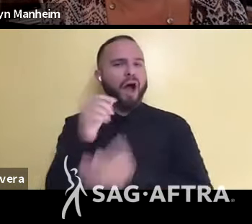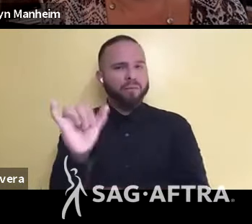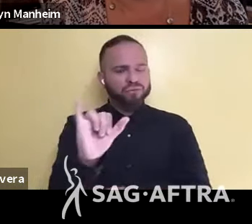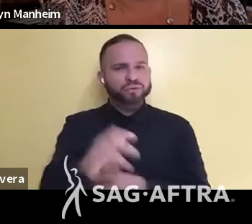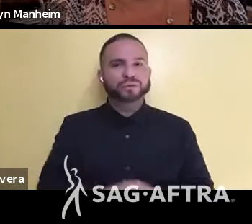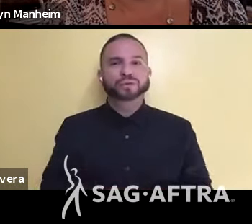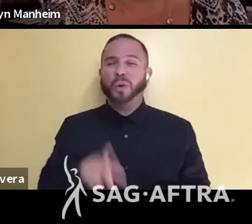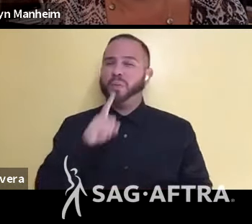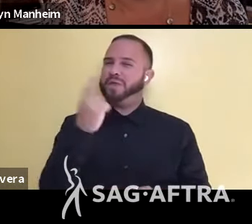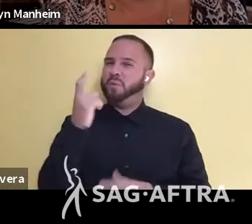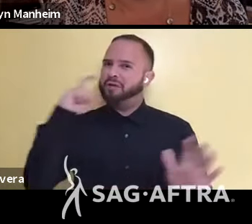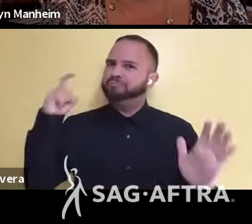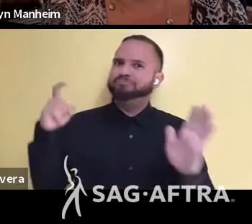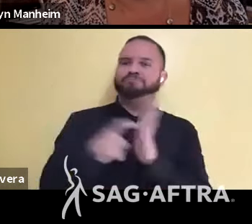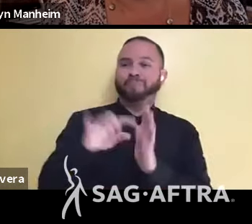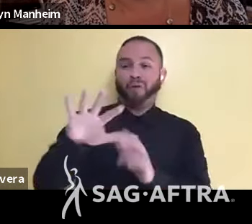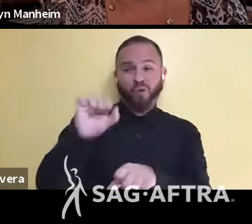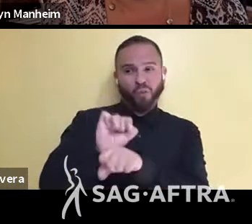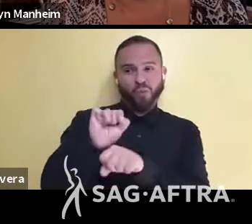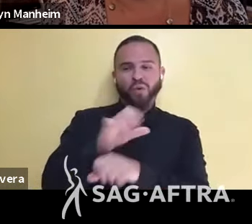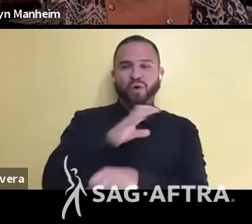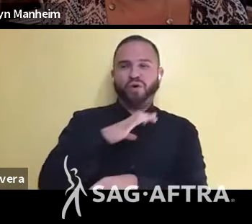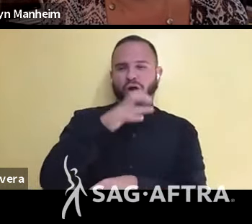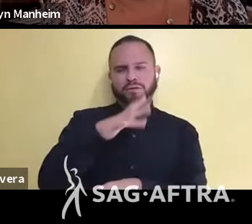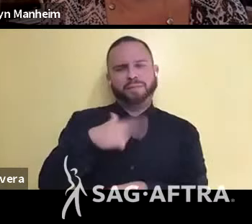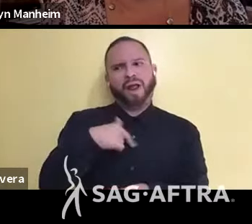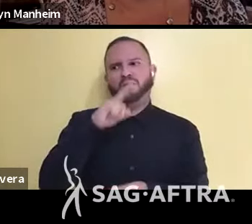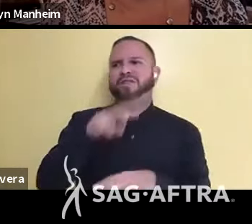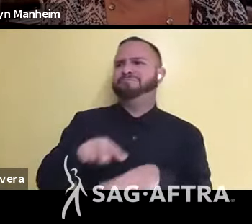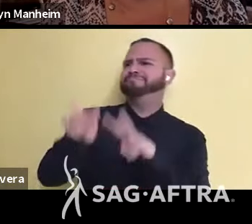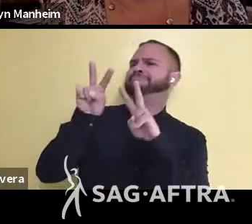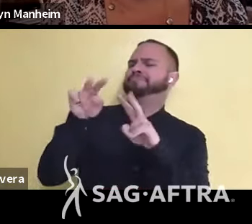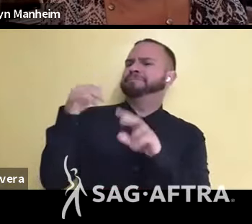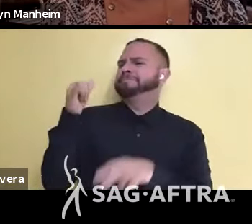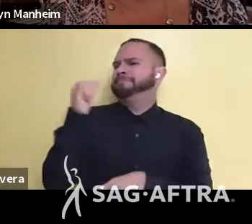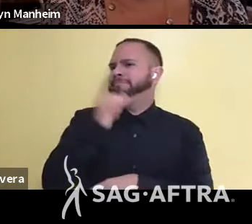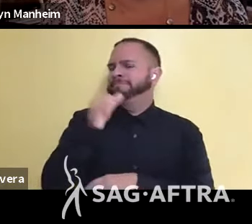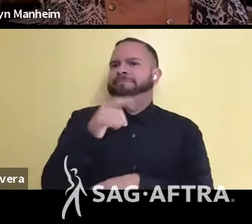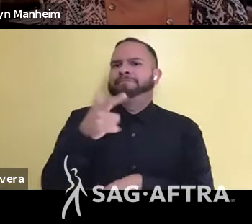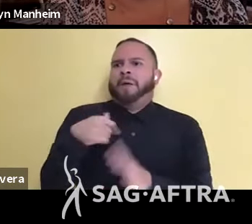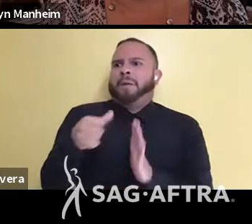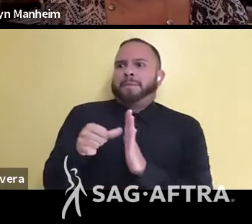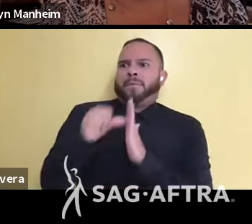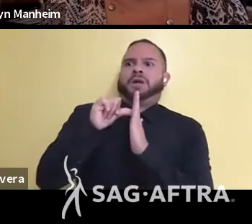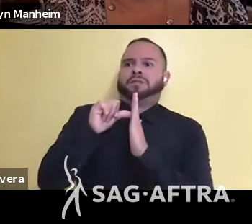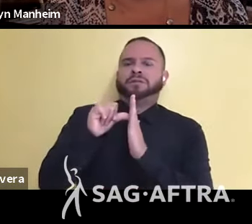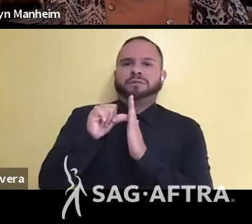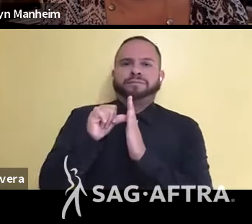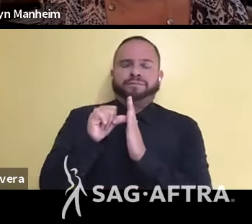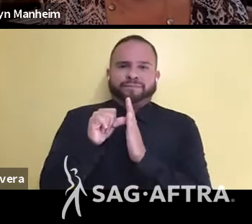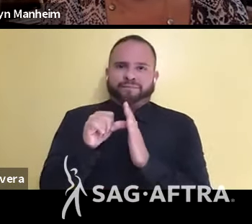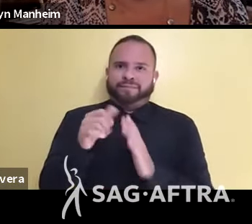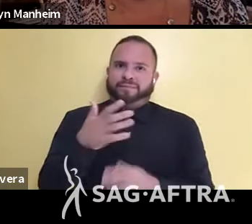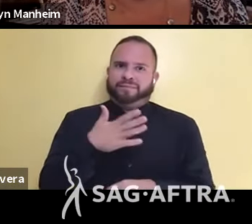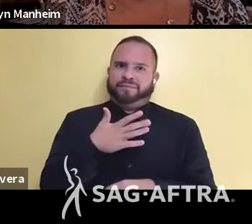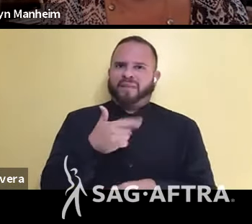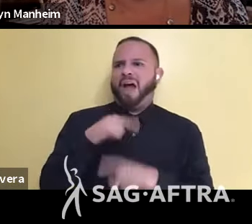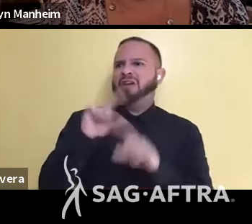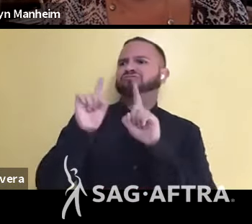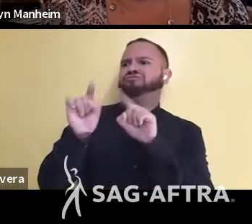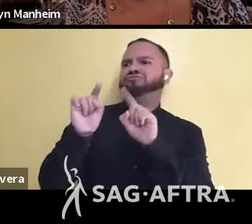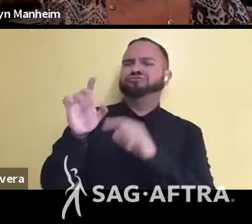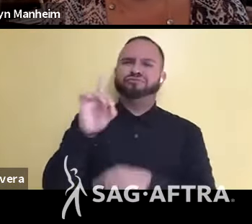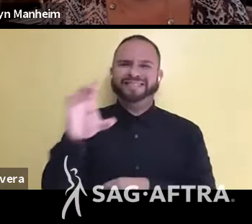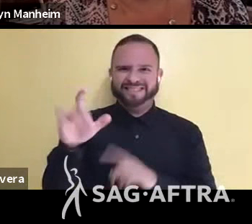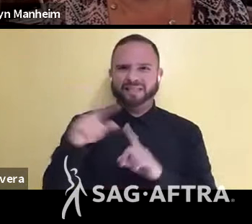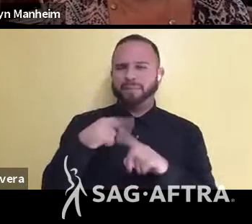your work, Congresswoman, which I really admire, is something that I've been very impressed with during my trips to DC. It's been